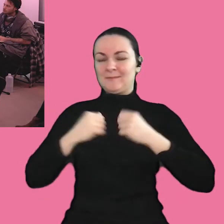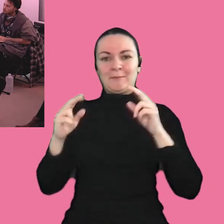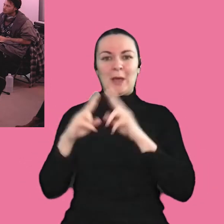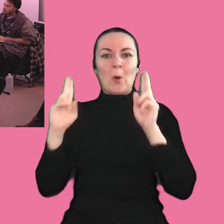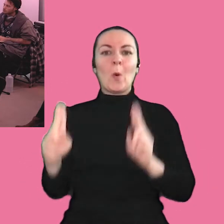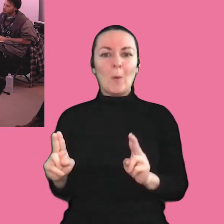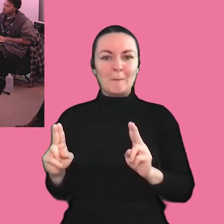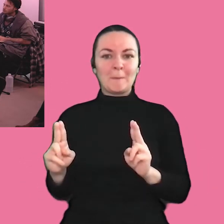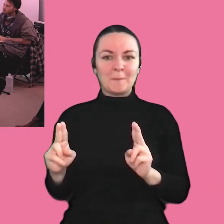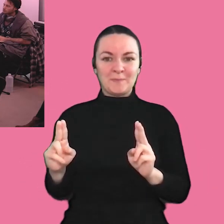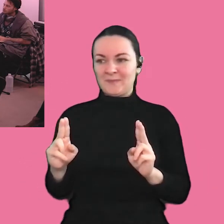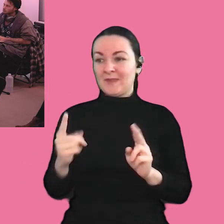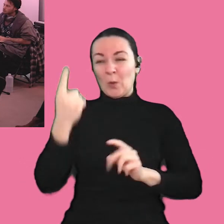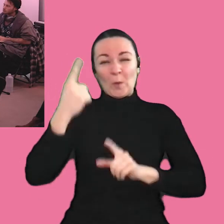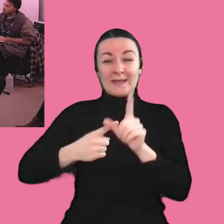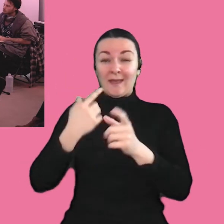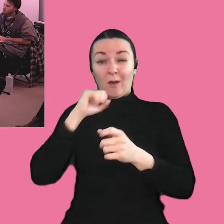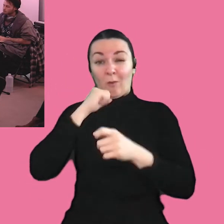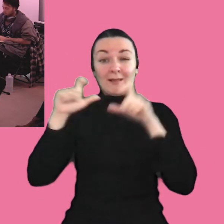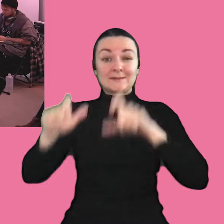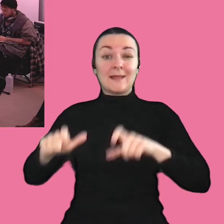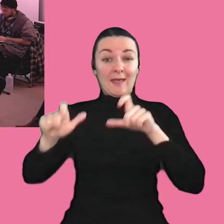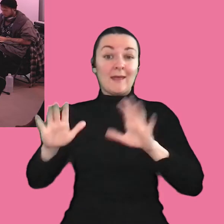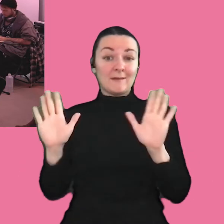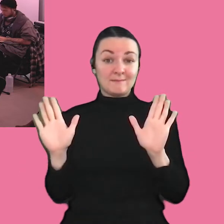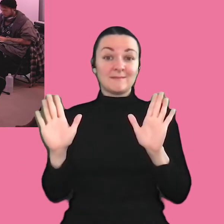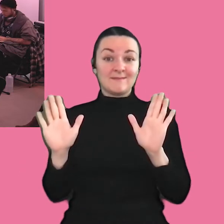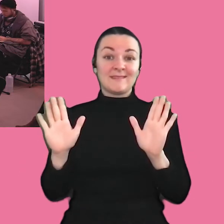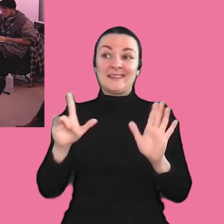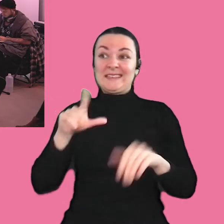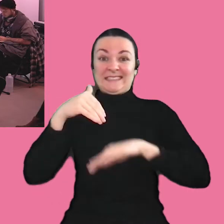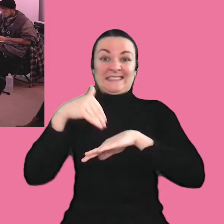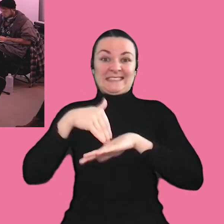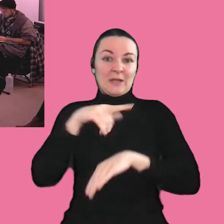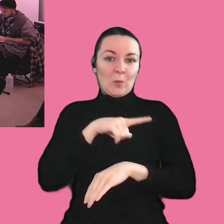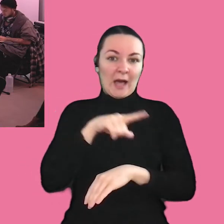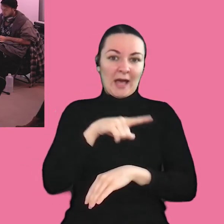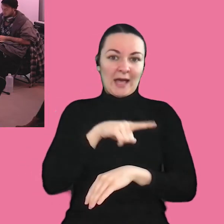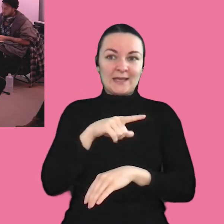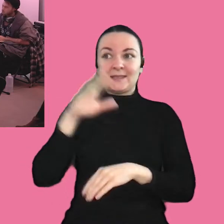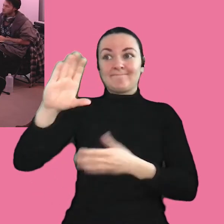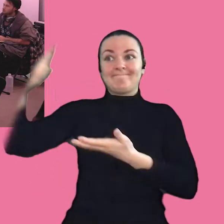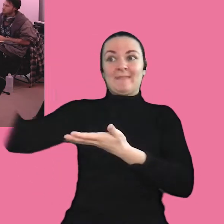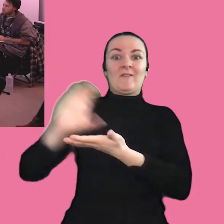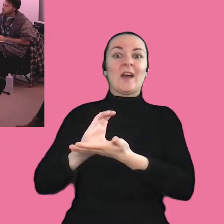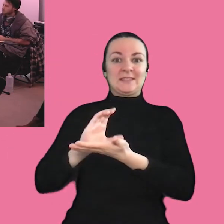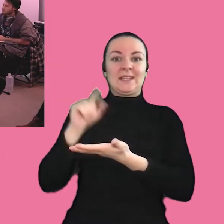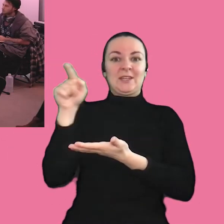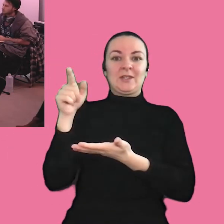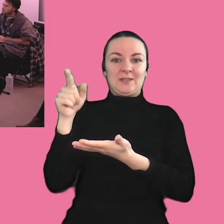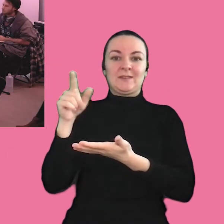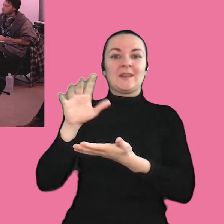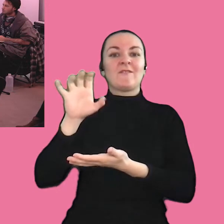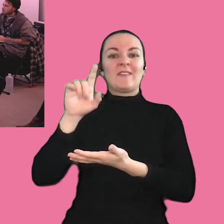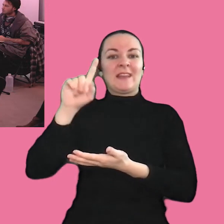supposedly where I've made my home, I'm not going to leave for a whole year. And it was controversial because I got